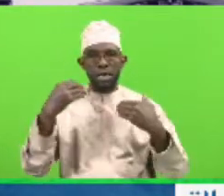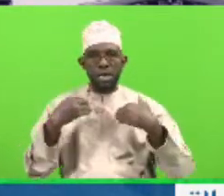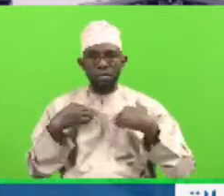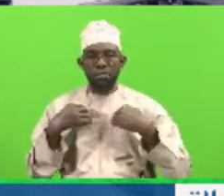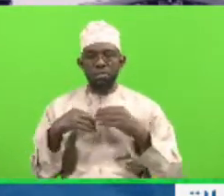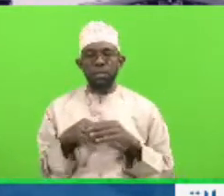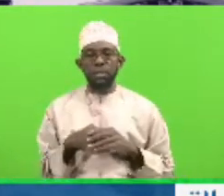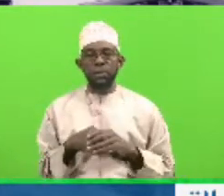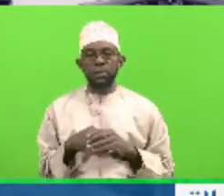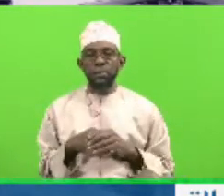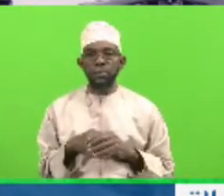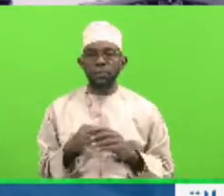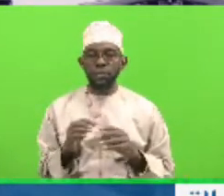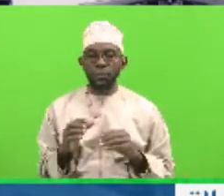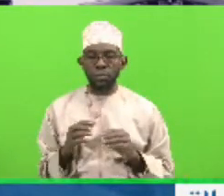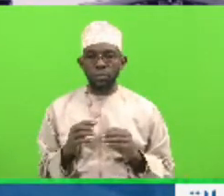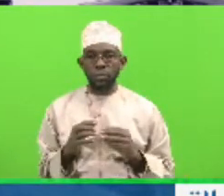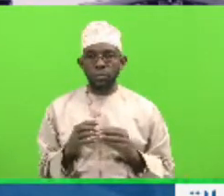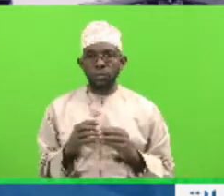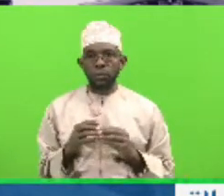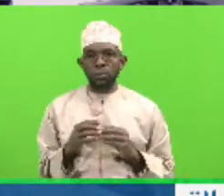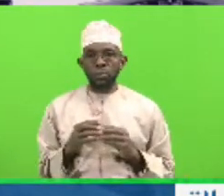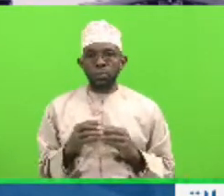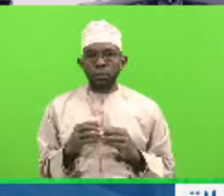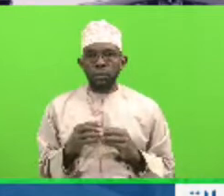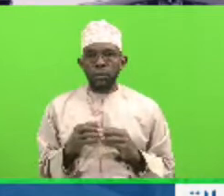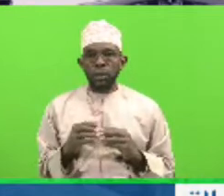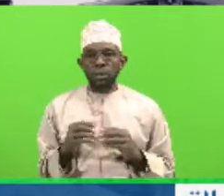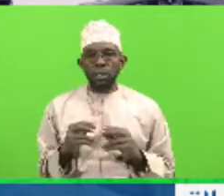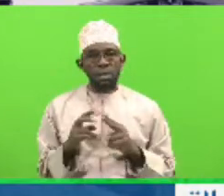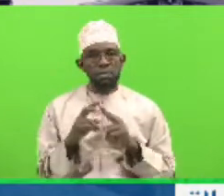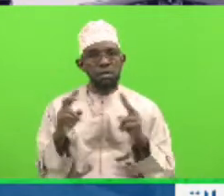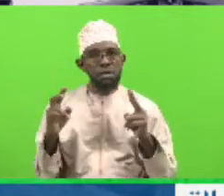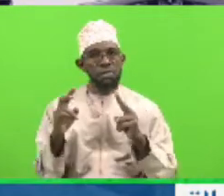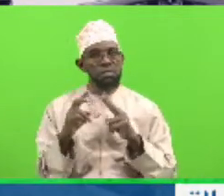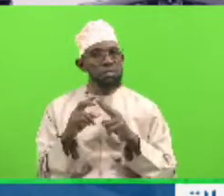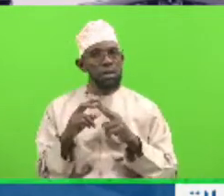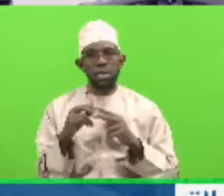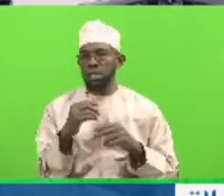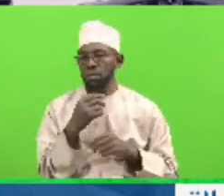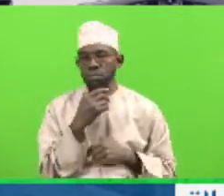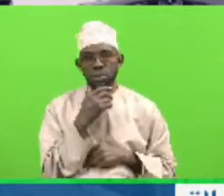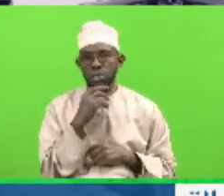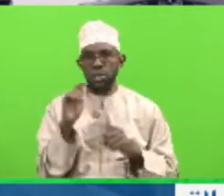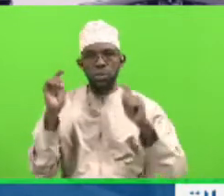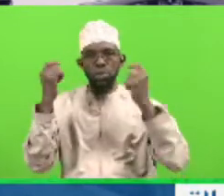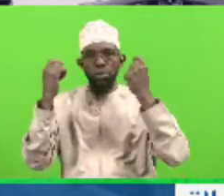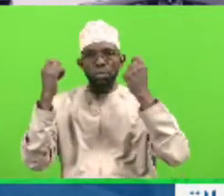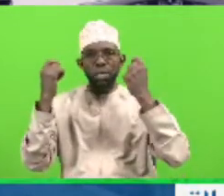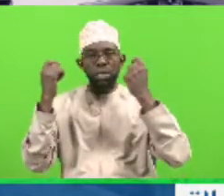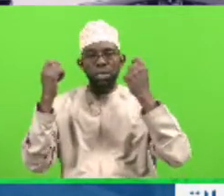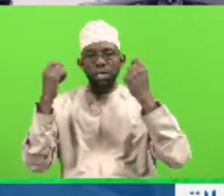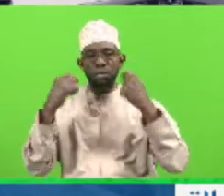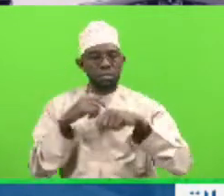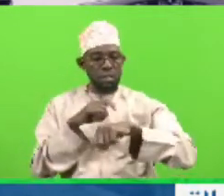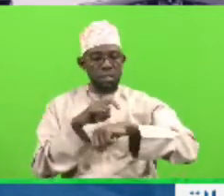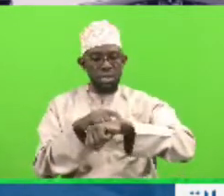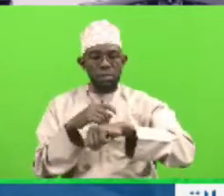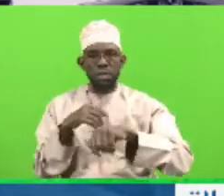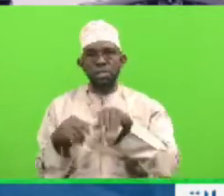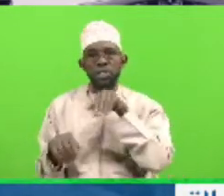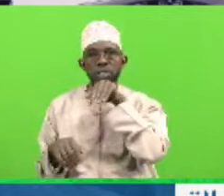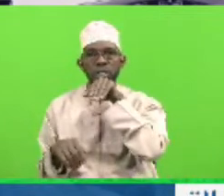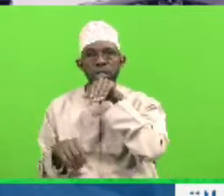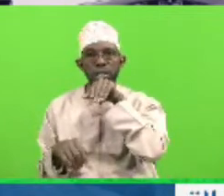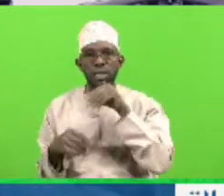high regard. This is a very disturbing topic, and I don't have much time, and my sheikh is